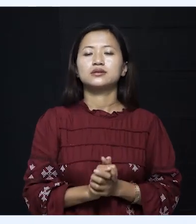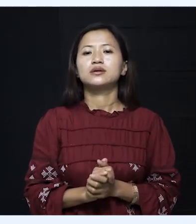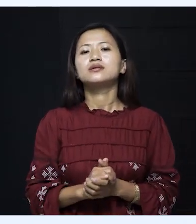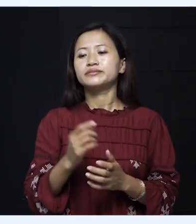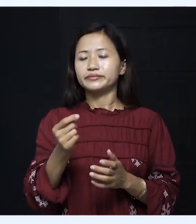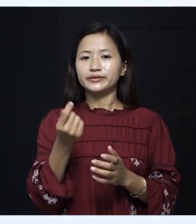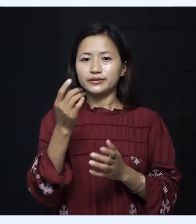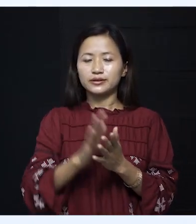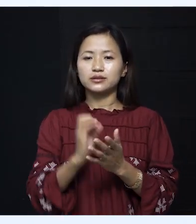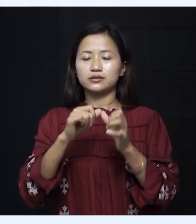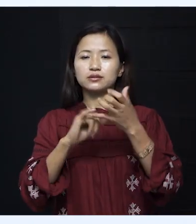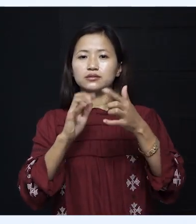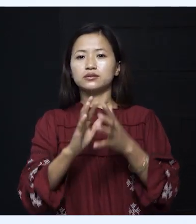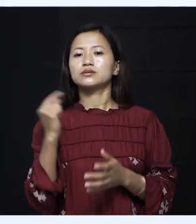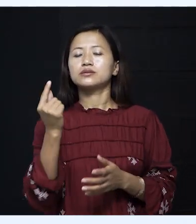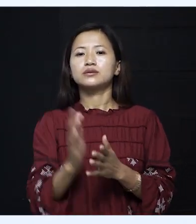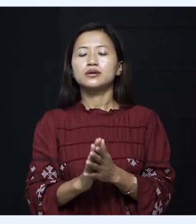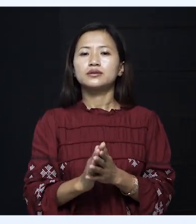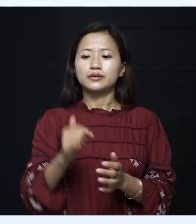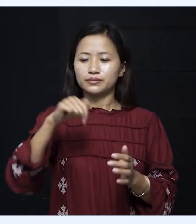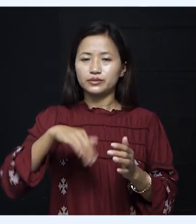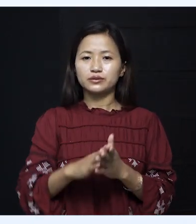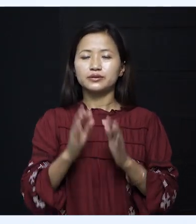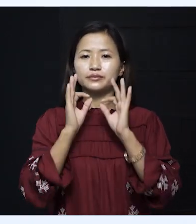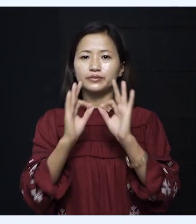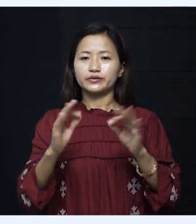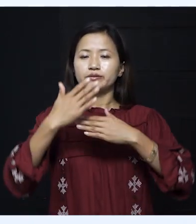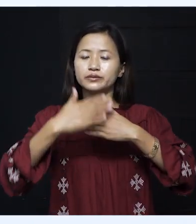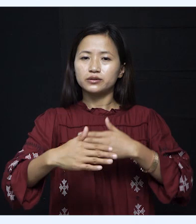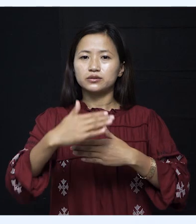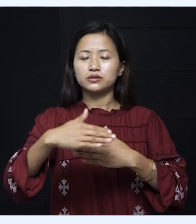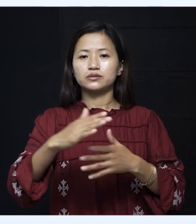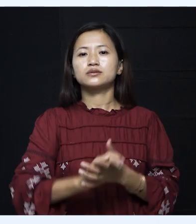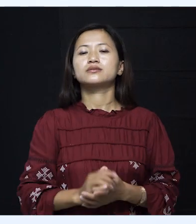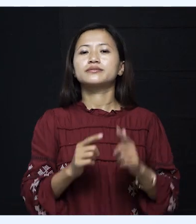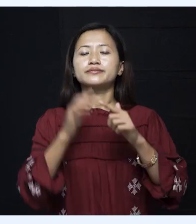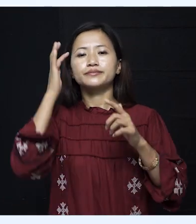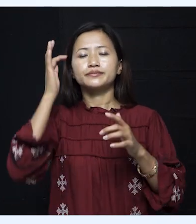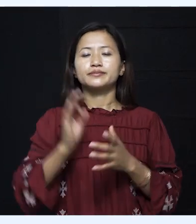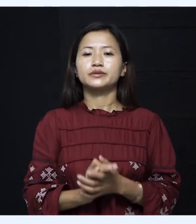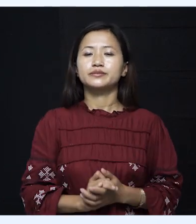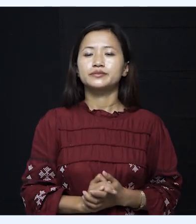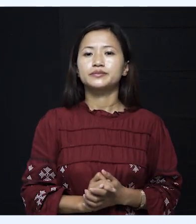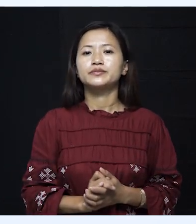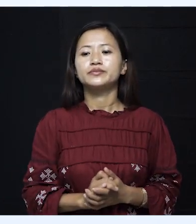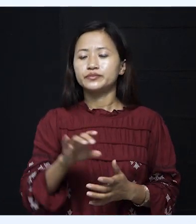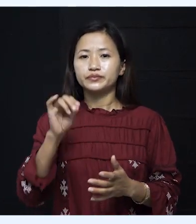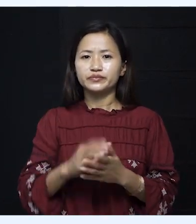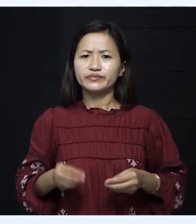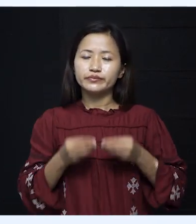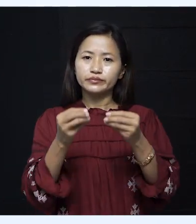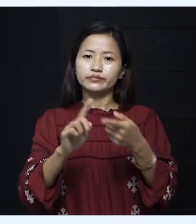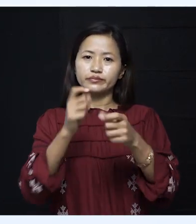that case, we use the present perfect continuous tense. So these are the differences that you would find. I haven't given